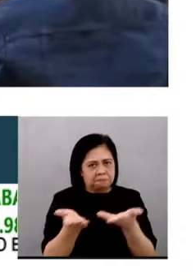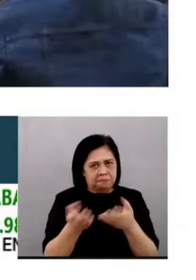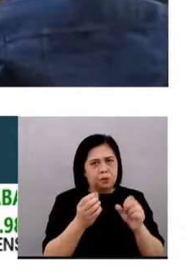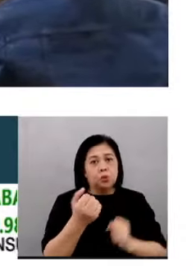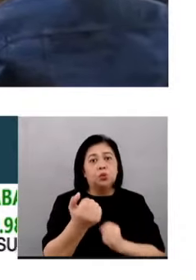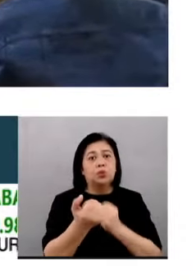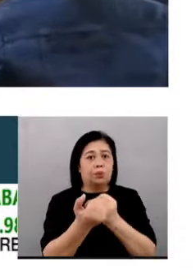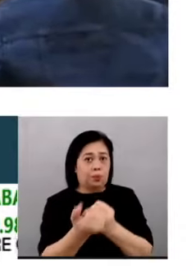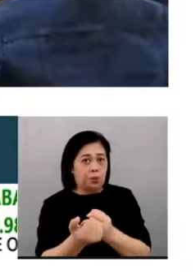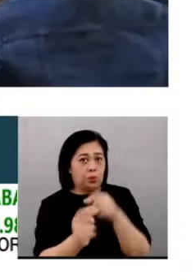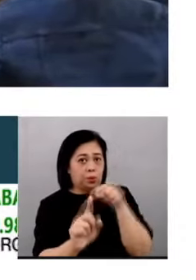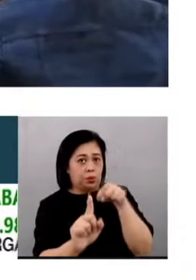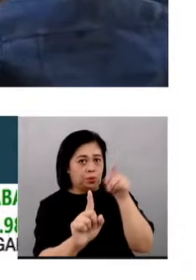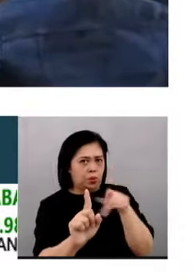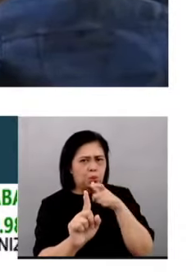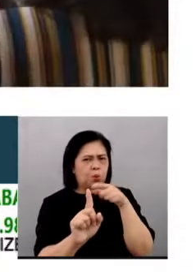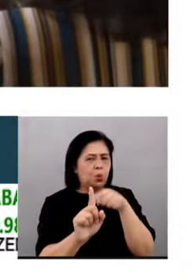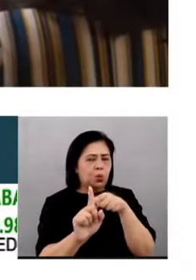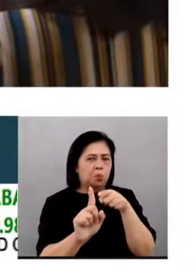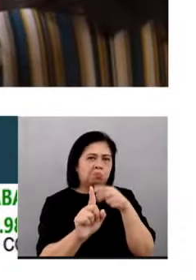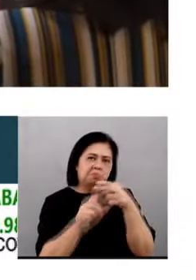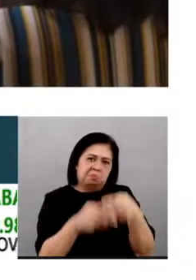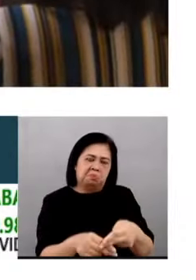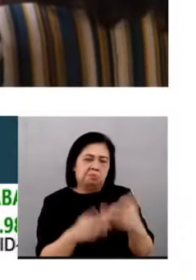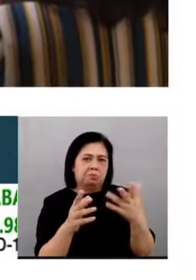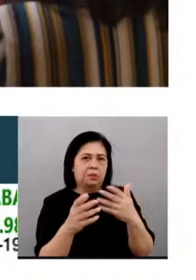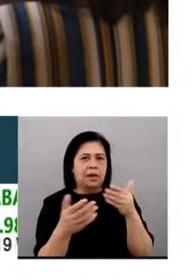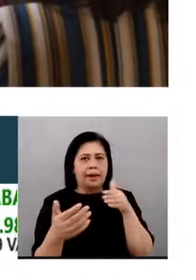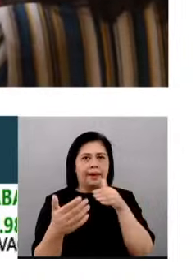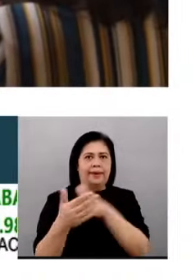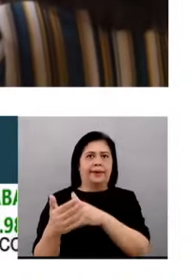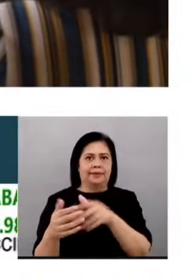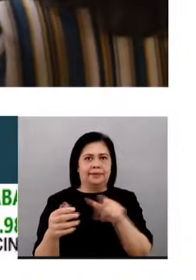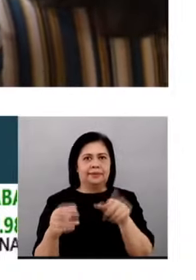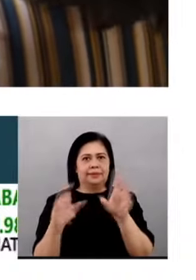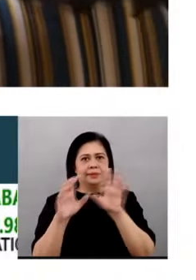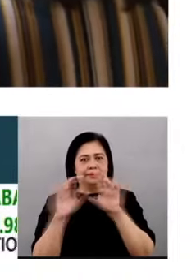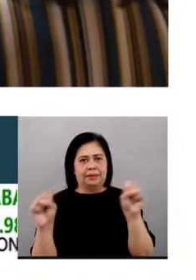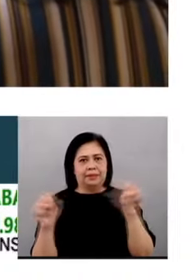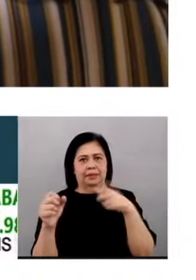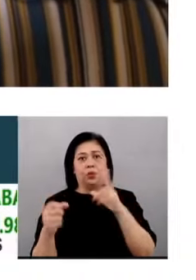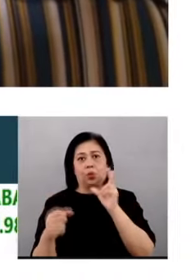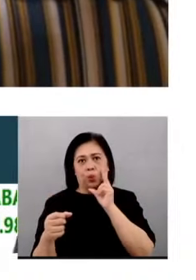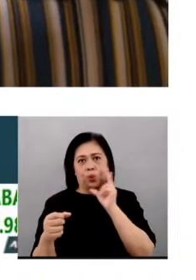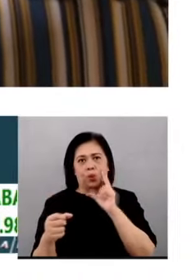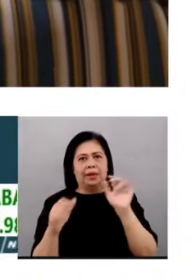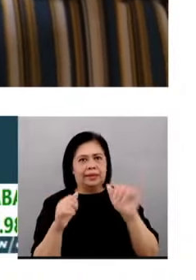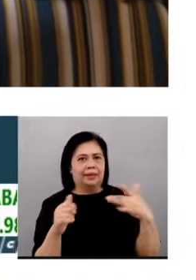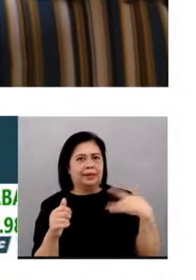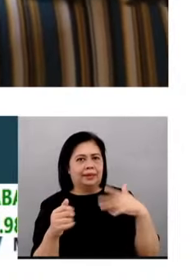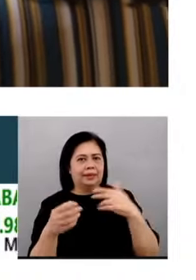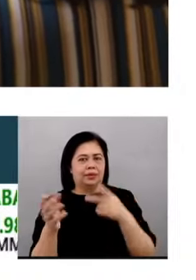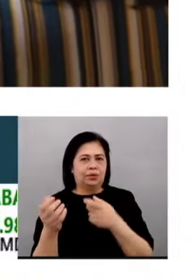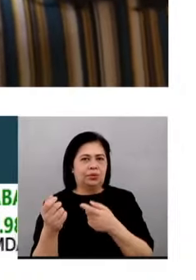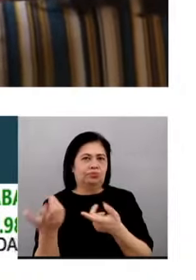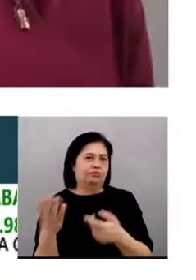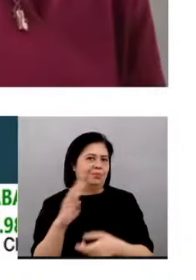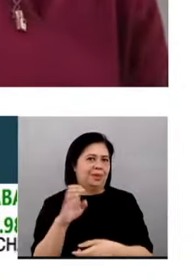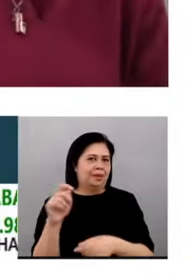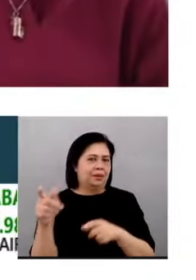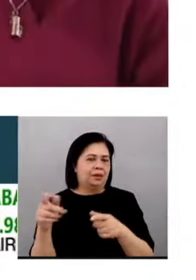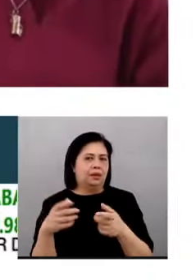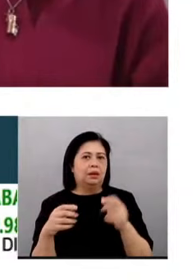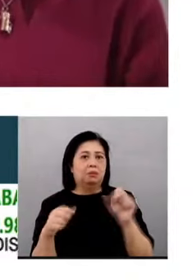support, to that someone else so that can win against a Duterte candidate. That is as systematic as you can be, and she's